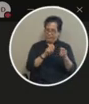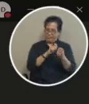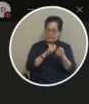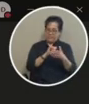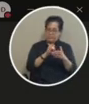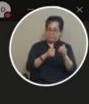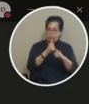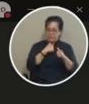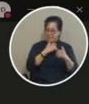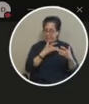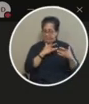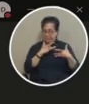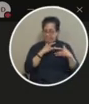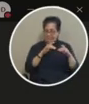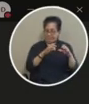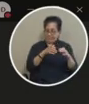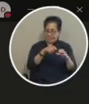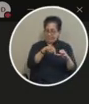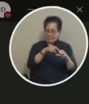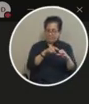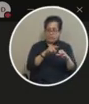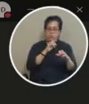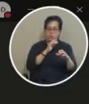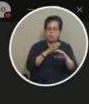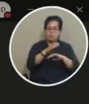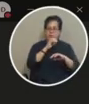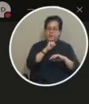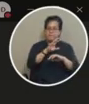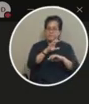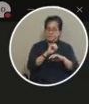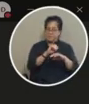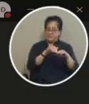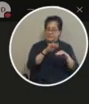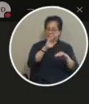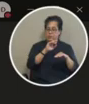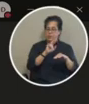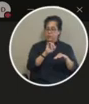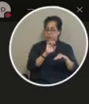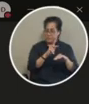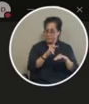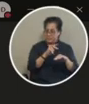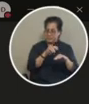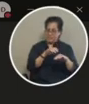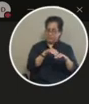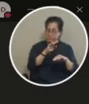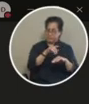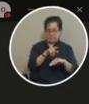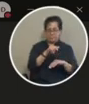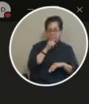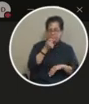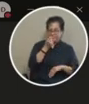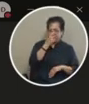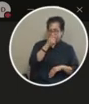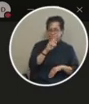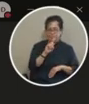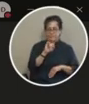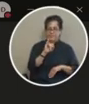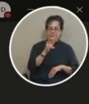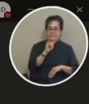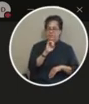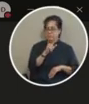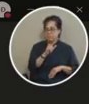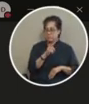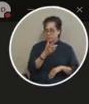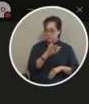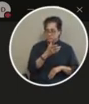I'm most concerned about that are over 50 who are most at risk, and who are not really catching on to the digital age.